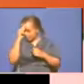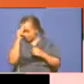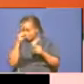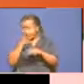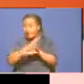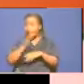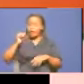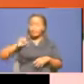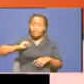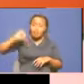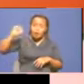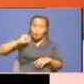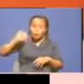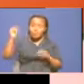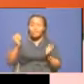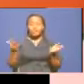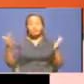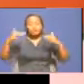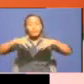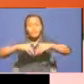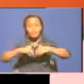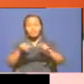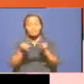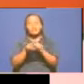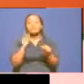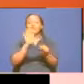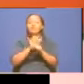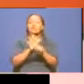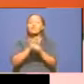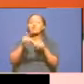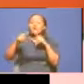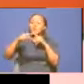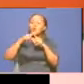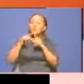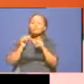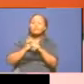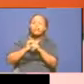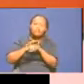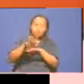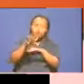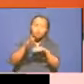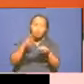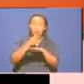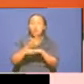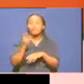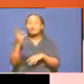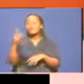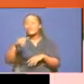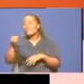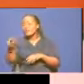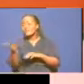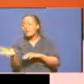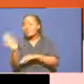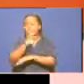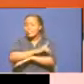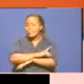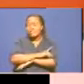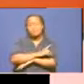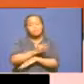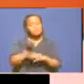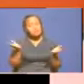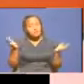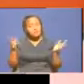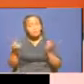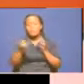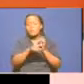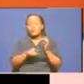Their cases really shot up to more than 400,000 a day. Mm-hmm. Yes. Yeah. So we don't have